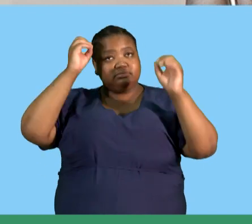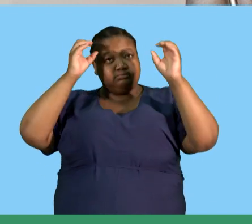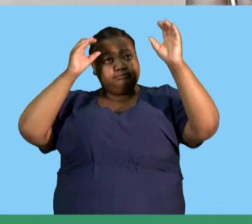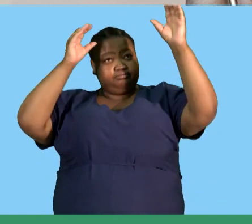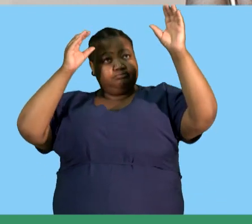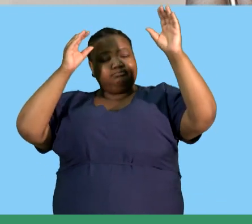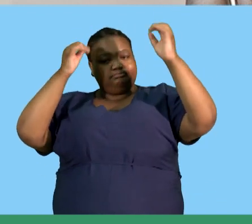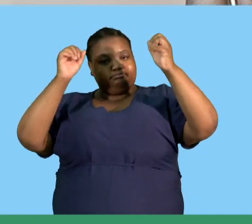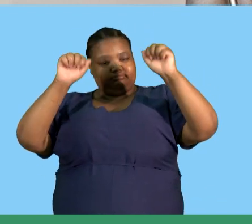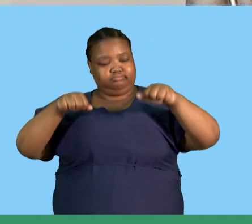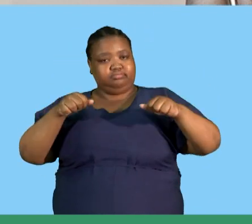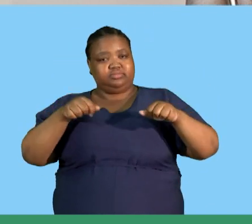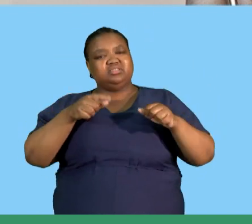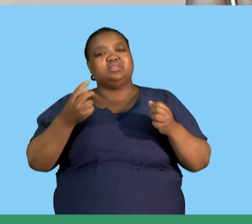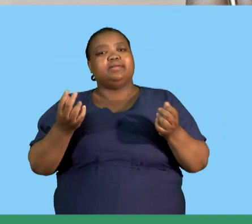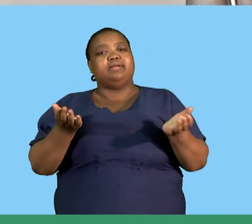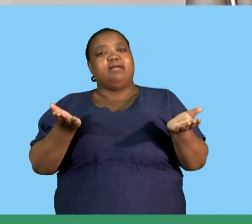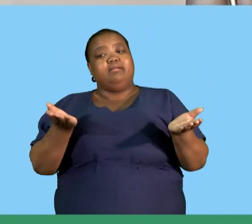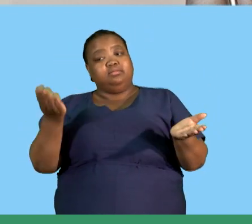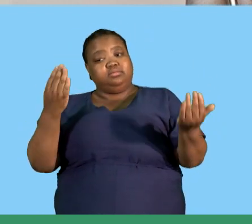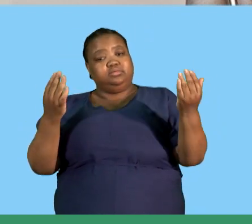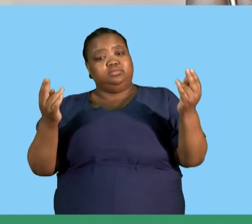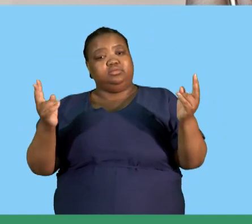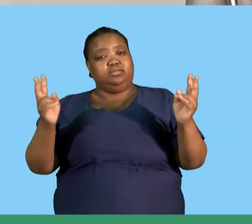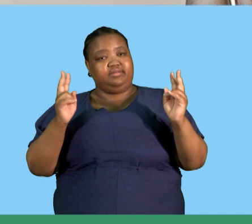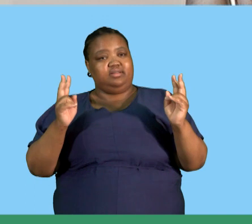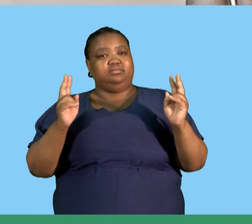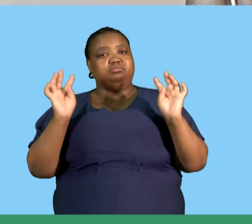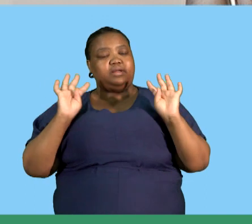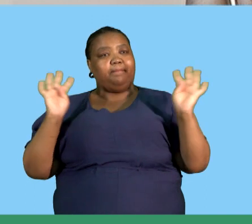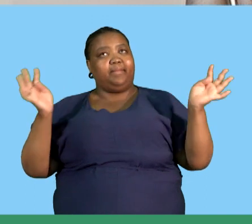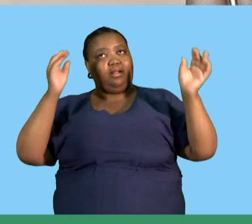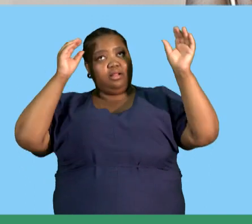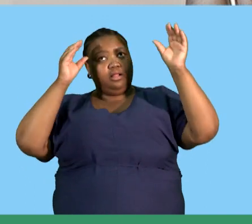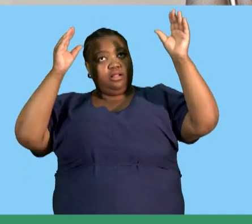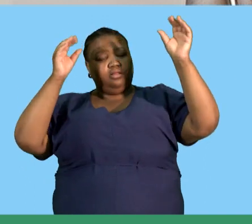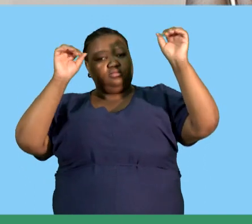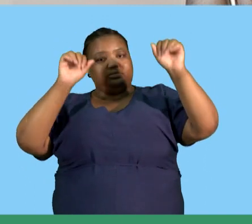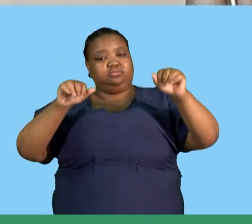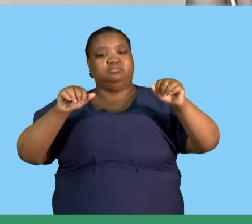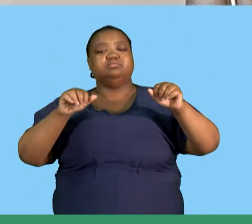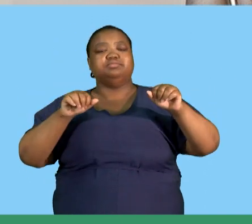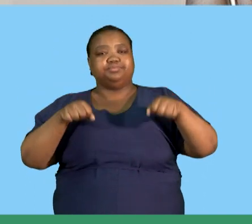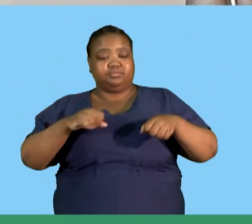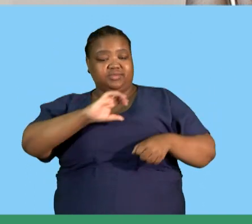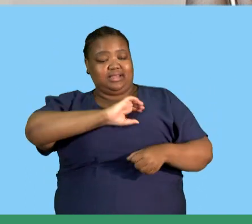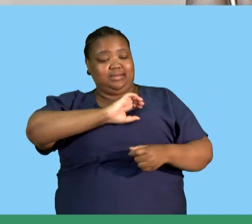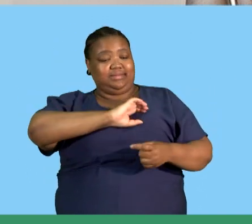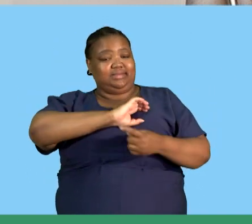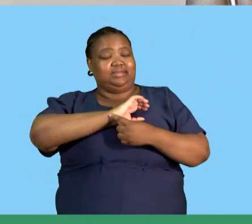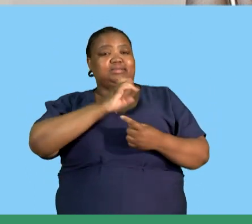more knowledge about the problem that we're facing. So we're going to invite the panel of experts to research the complaints